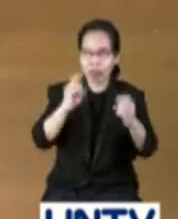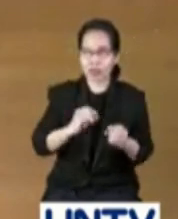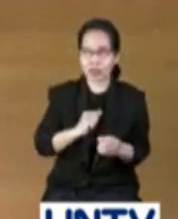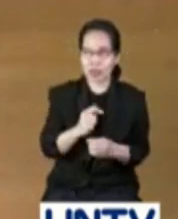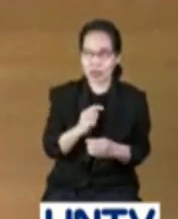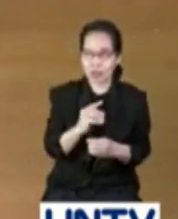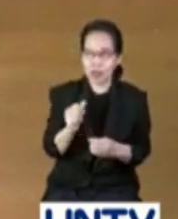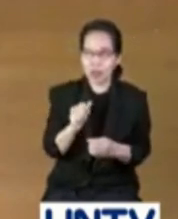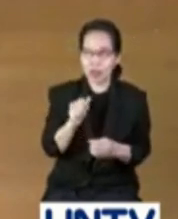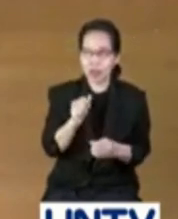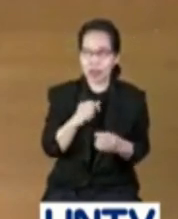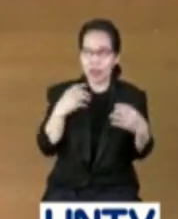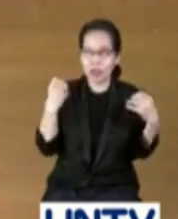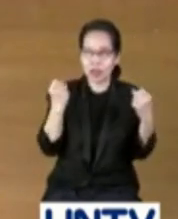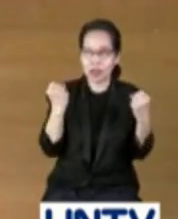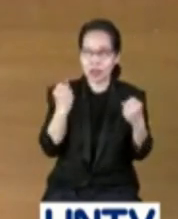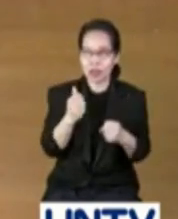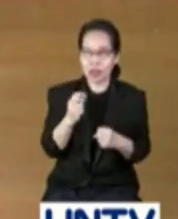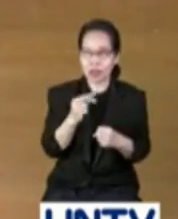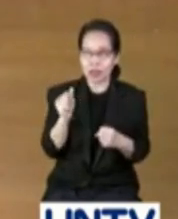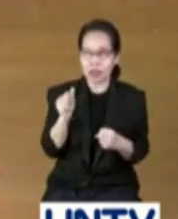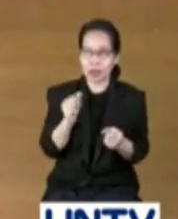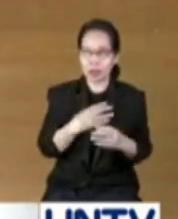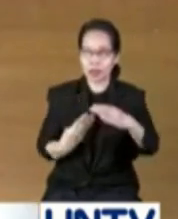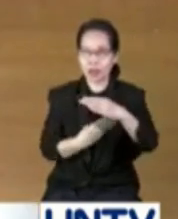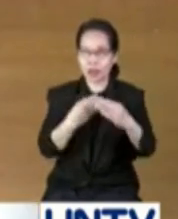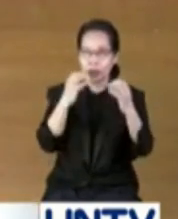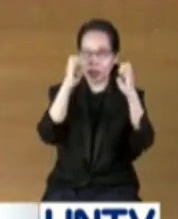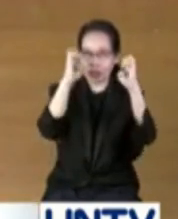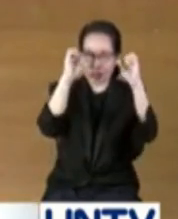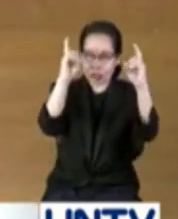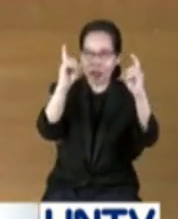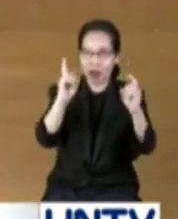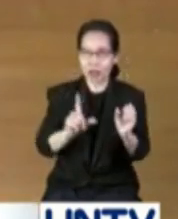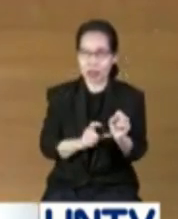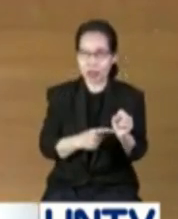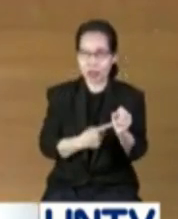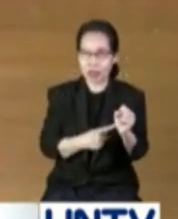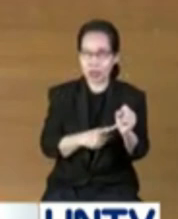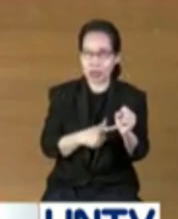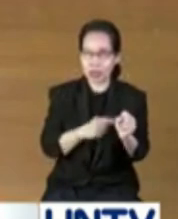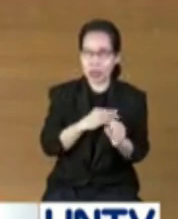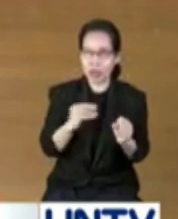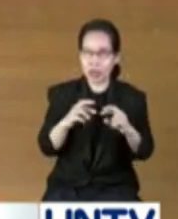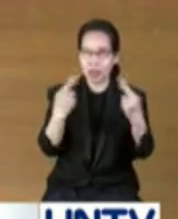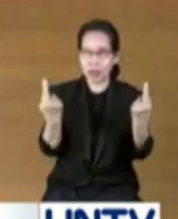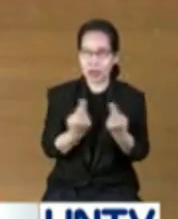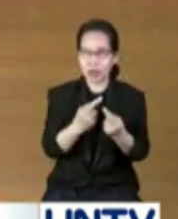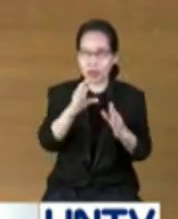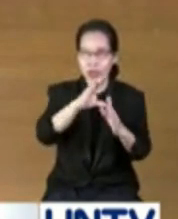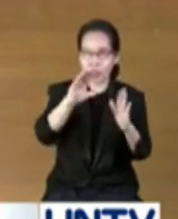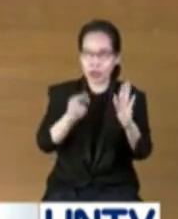Matatag Agenda for Basic Education has been launched, focusing on relevance of curriculum,